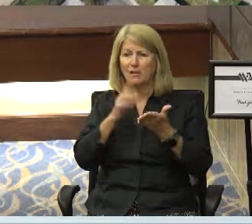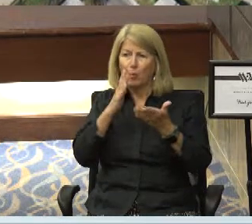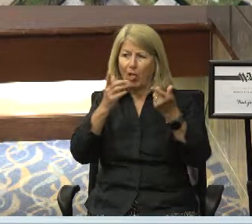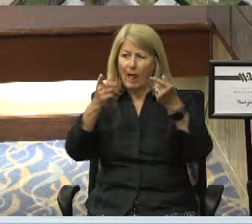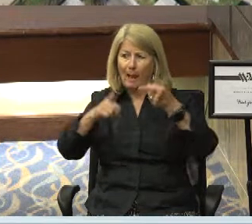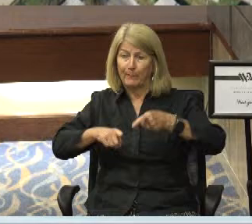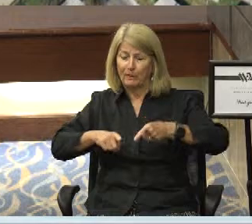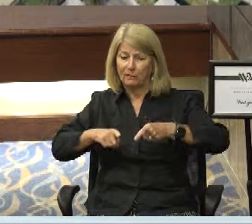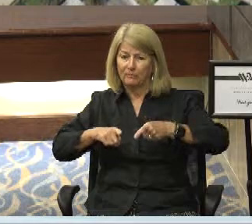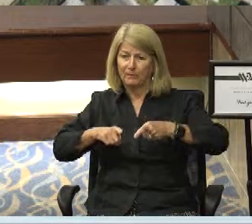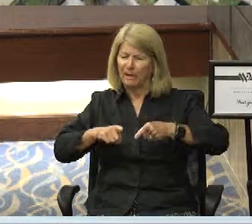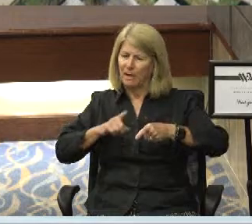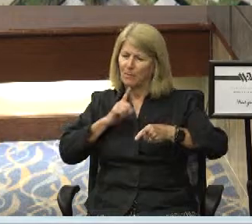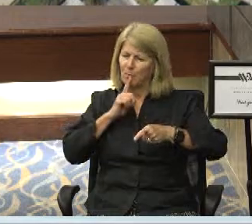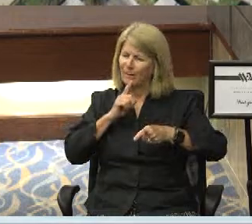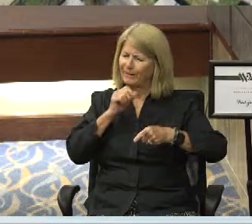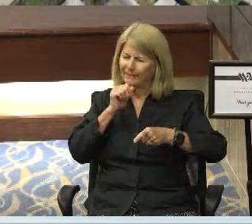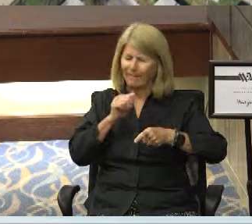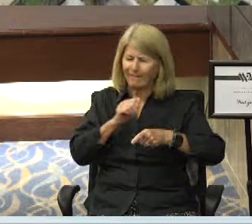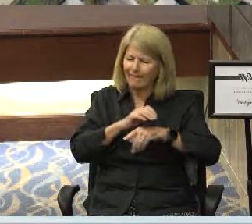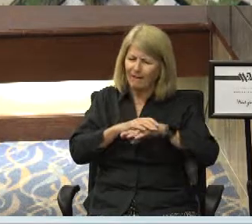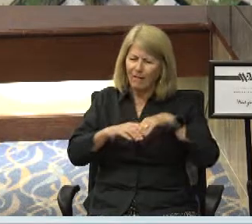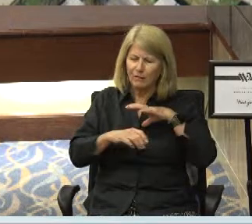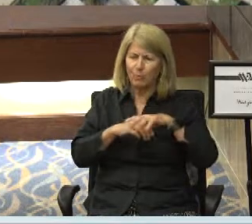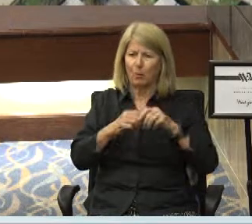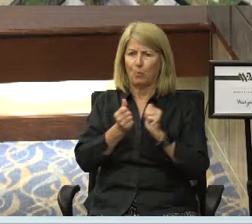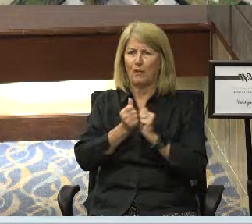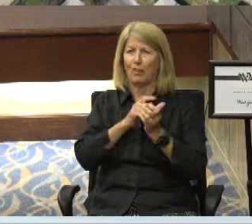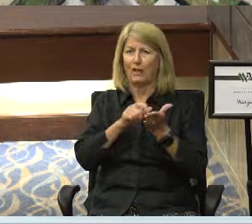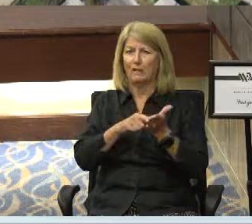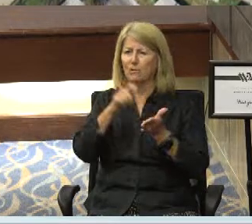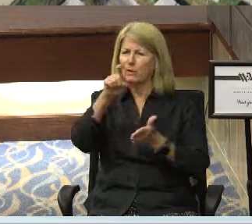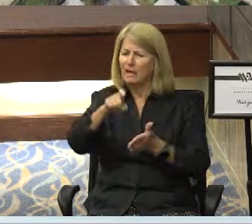happen, and I'm real uncomfortable with it, we need